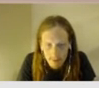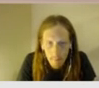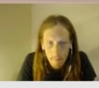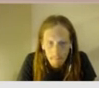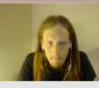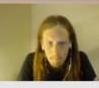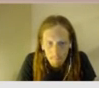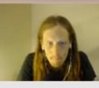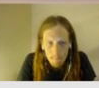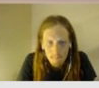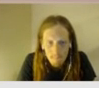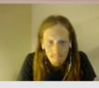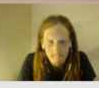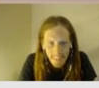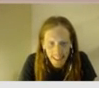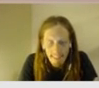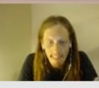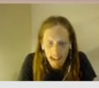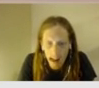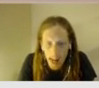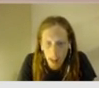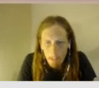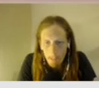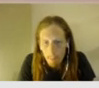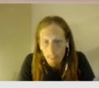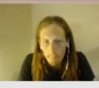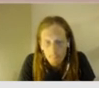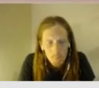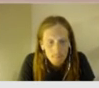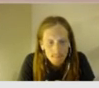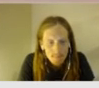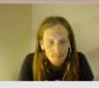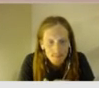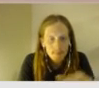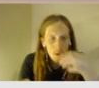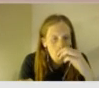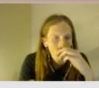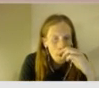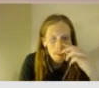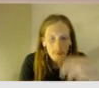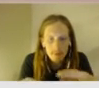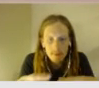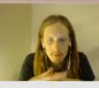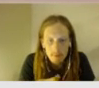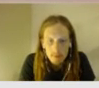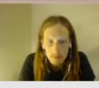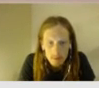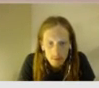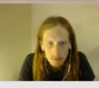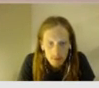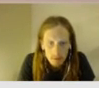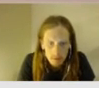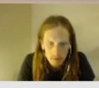up. And it's a cool part of Houston. It's Southwest Houston, where you've got, you know, kind of a mixture